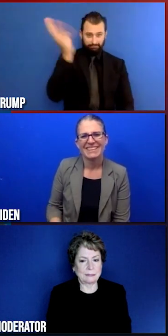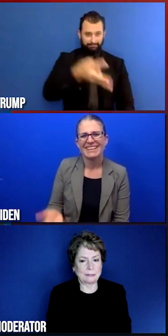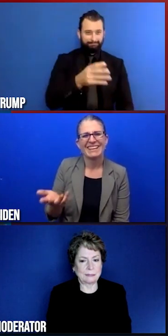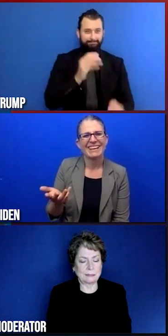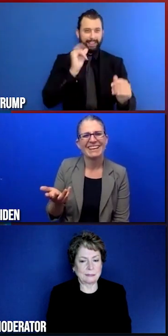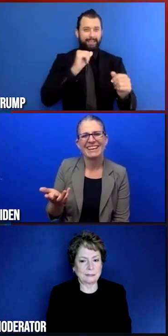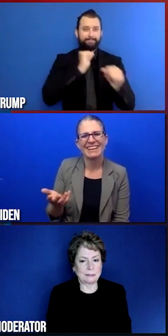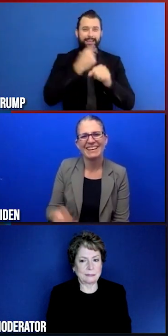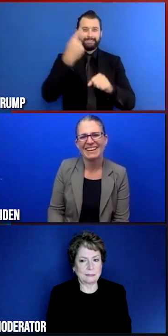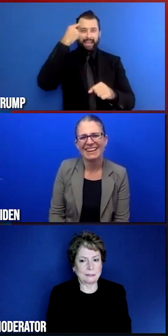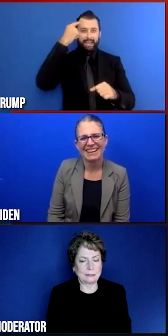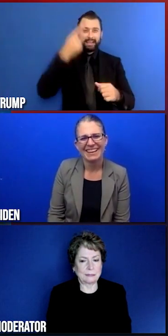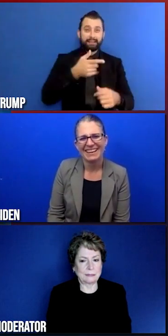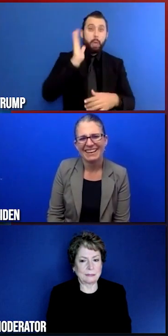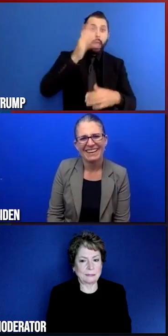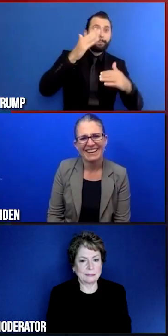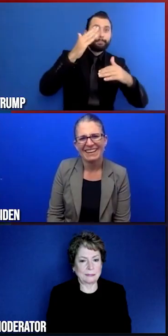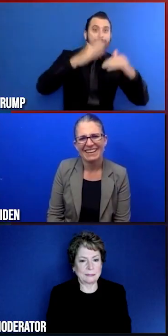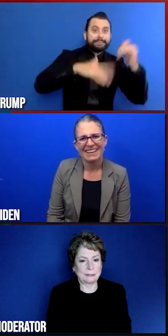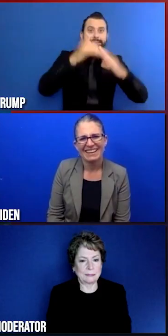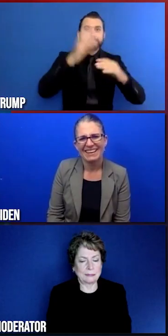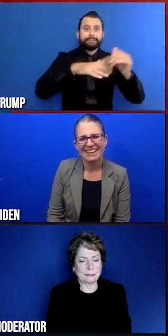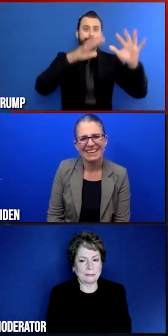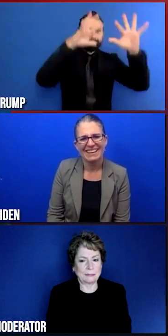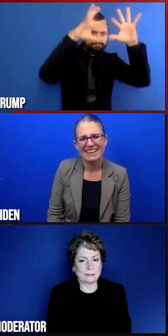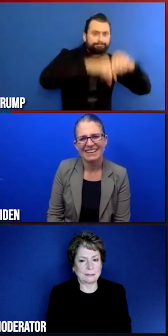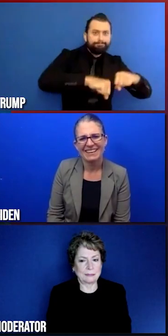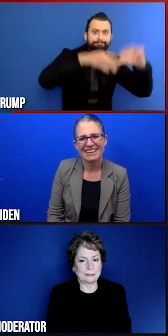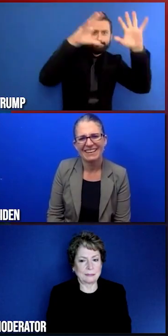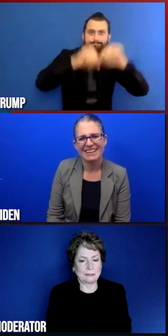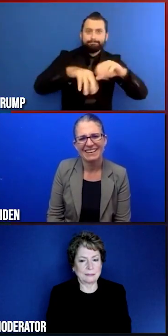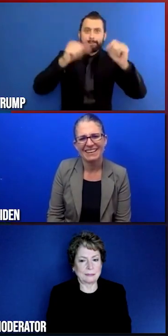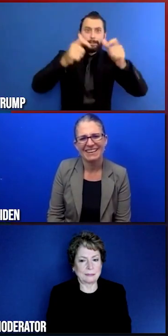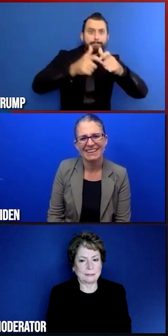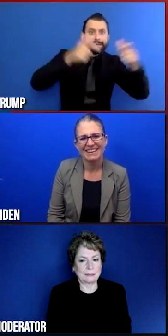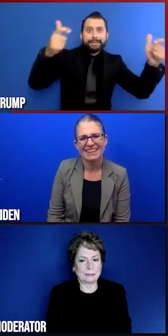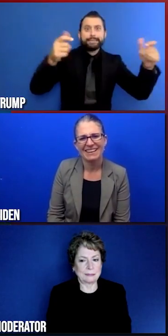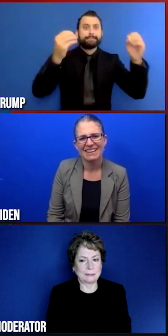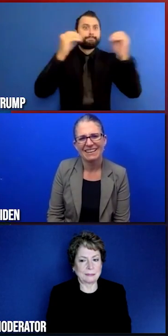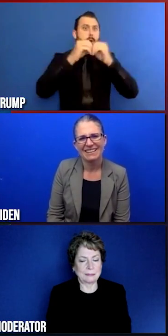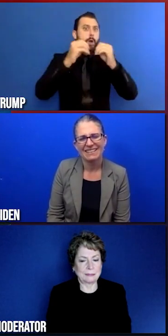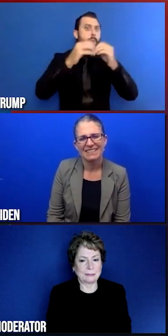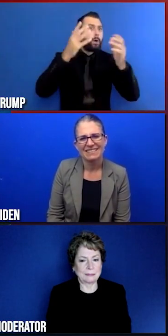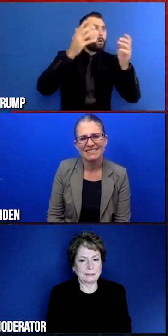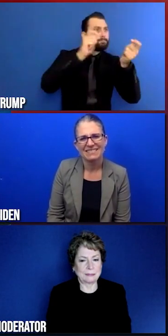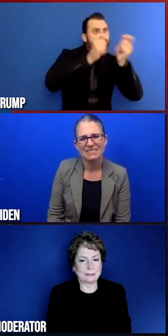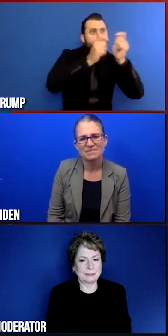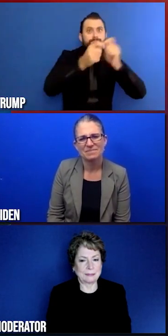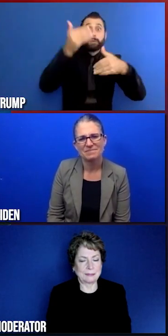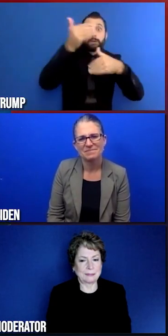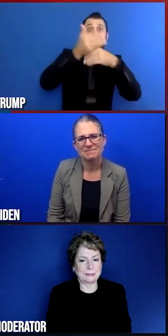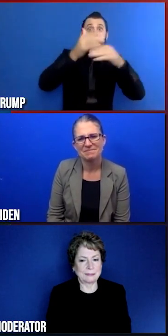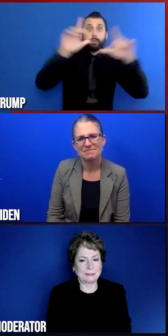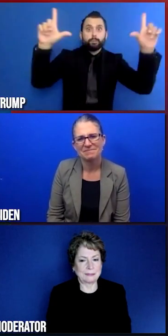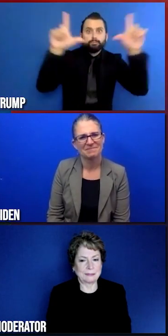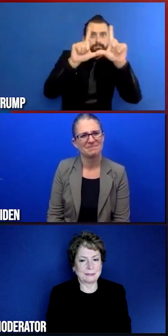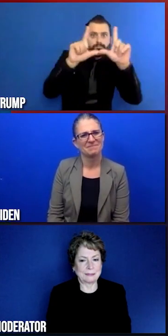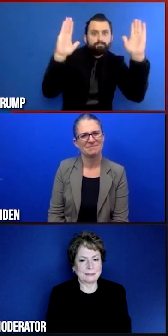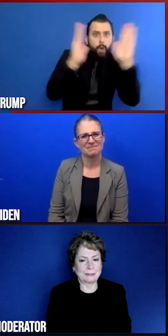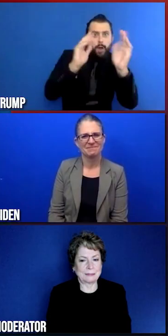plan that anybody has ever seen. And this wasn't done by smart people. This wasn't done by